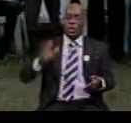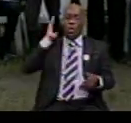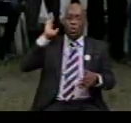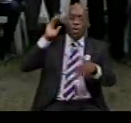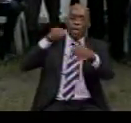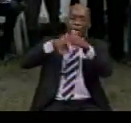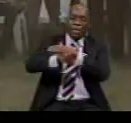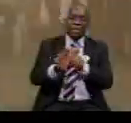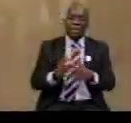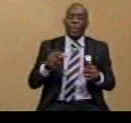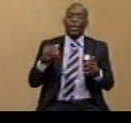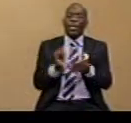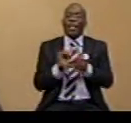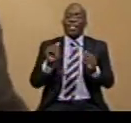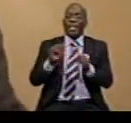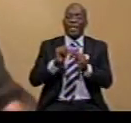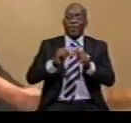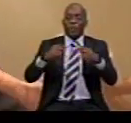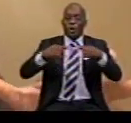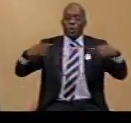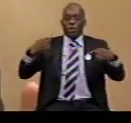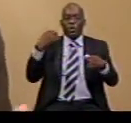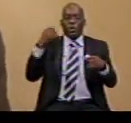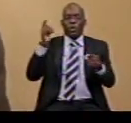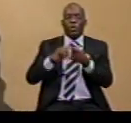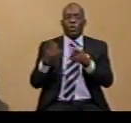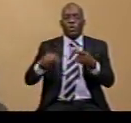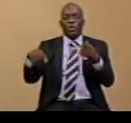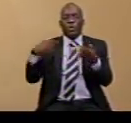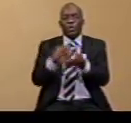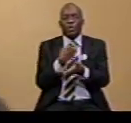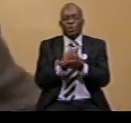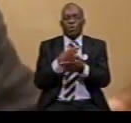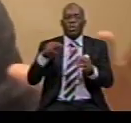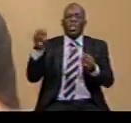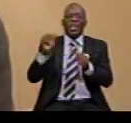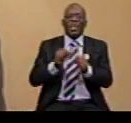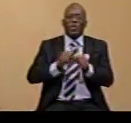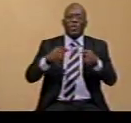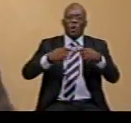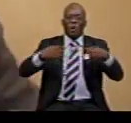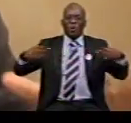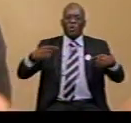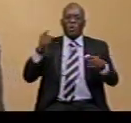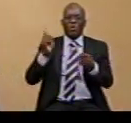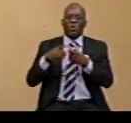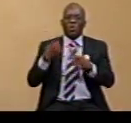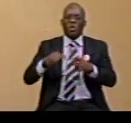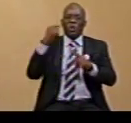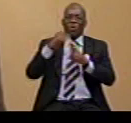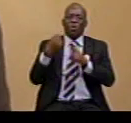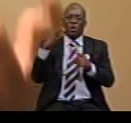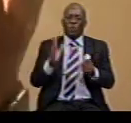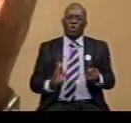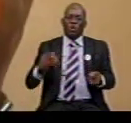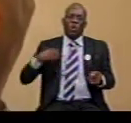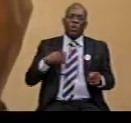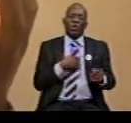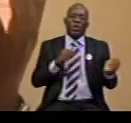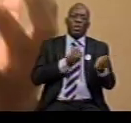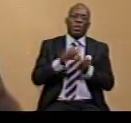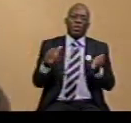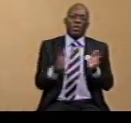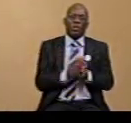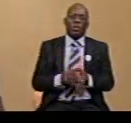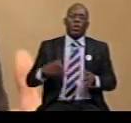every opposition to the gospel, every opposition to the word of God, we destroy it, we consume it. Let Christ be